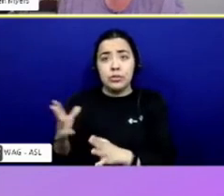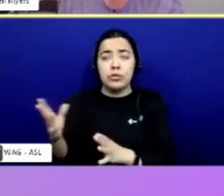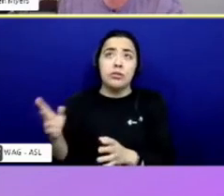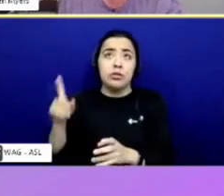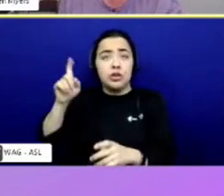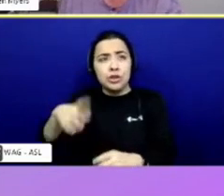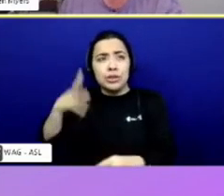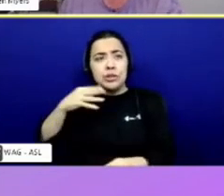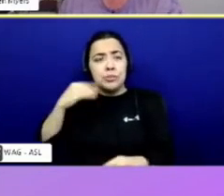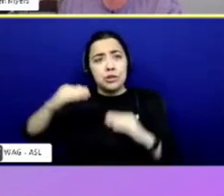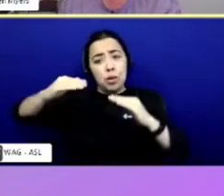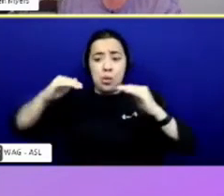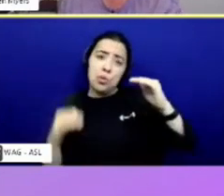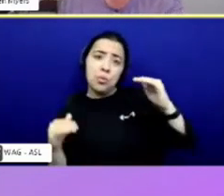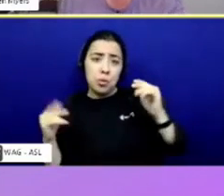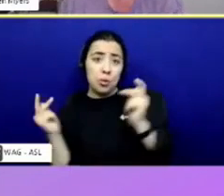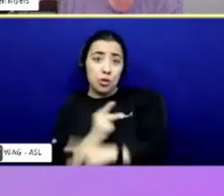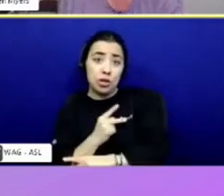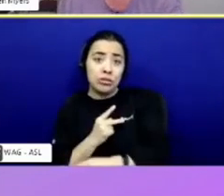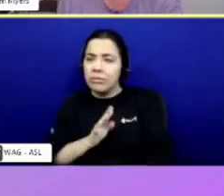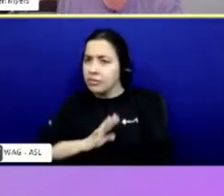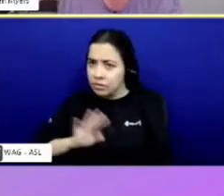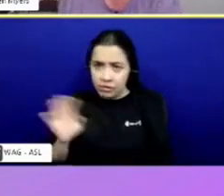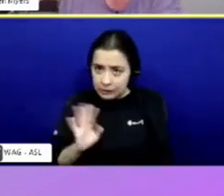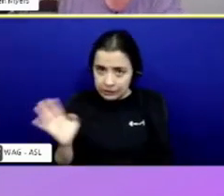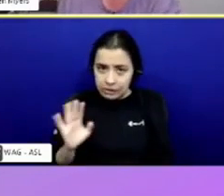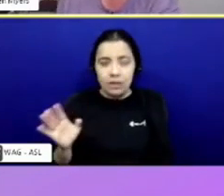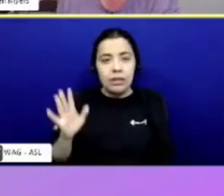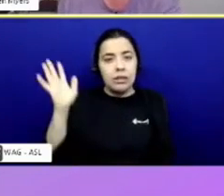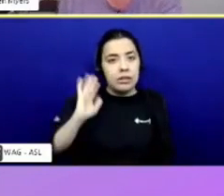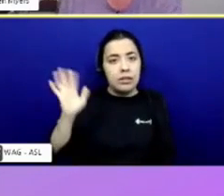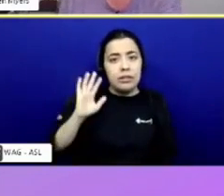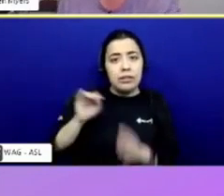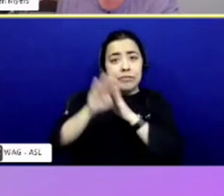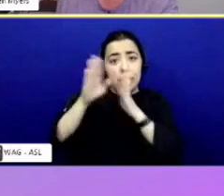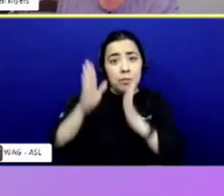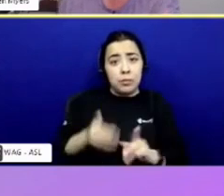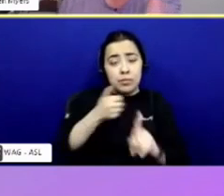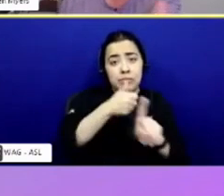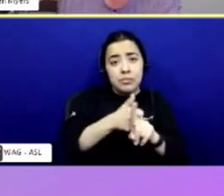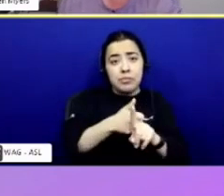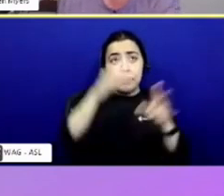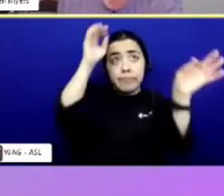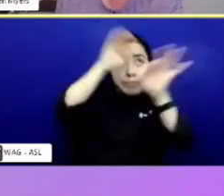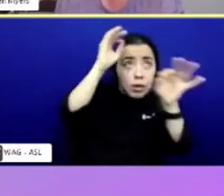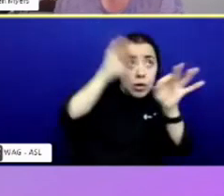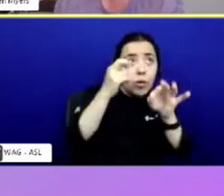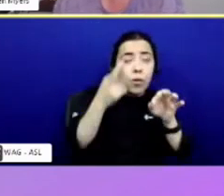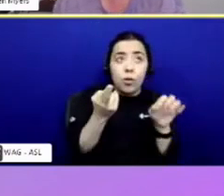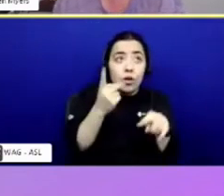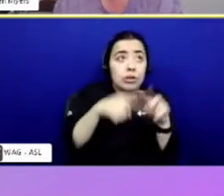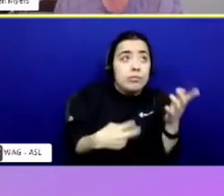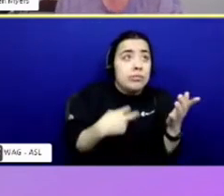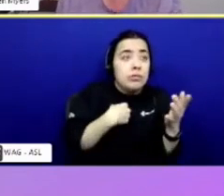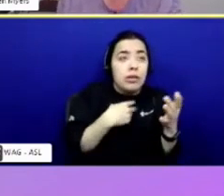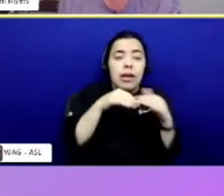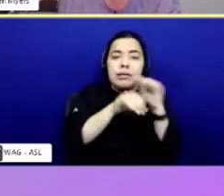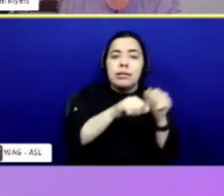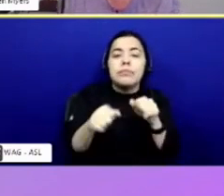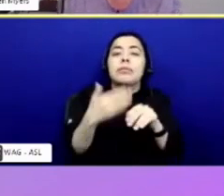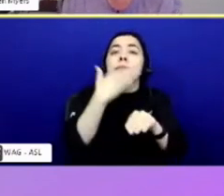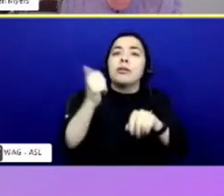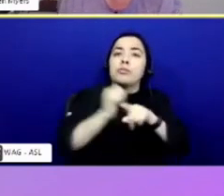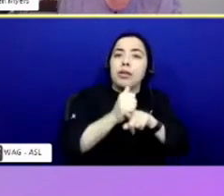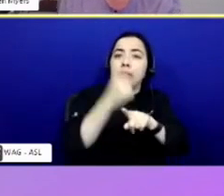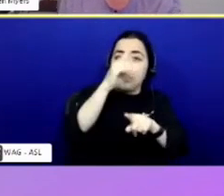experience. Just because developers weren't aware of or weren't able to perform accessibility best practices in their